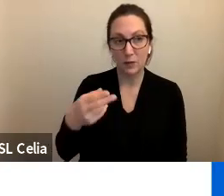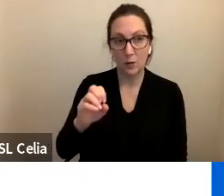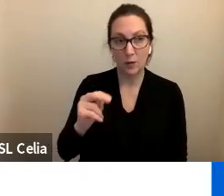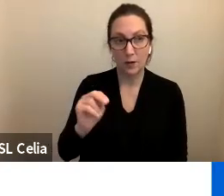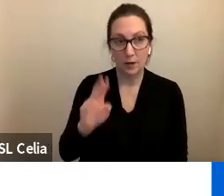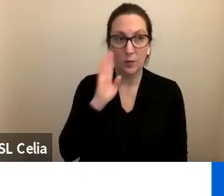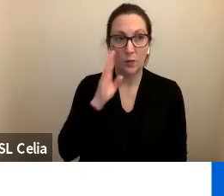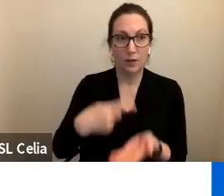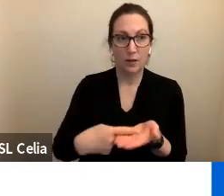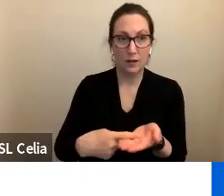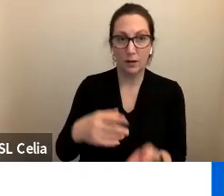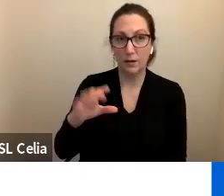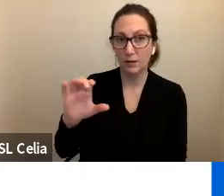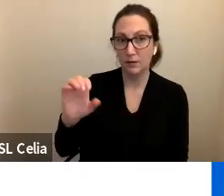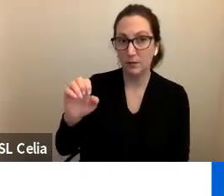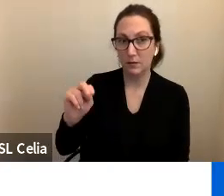about census tracts.